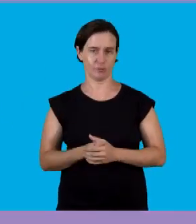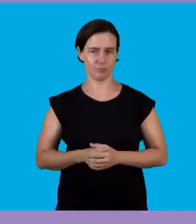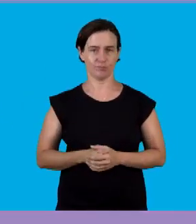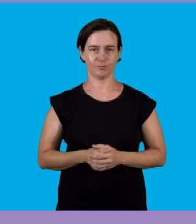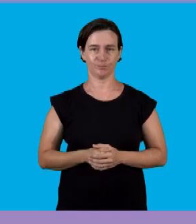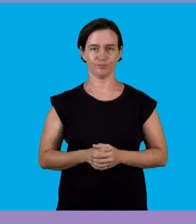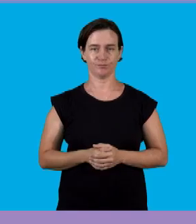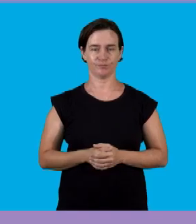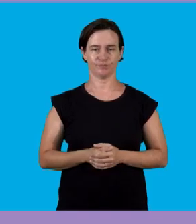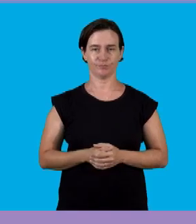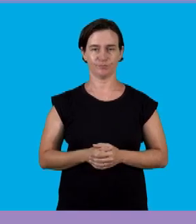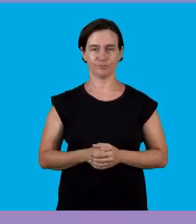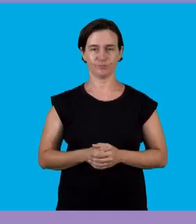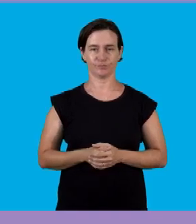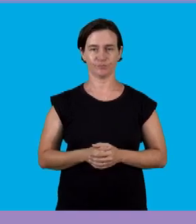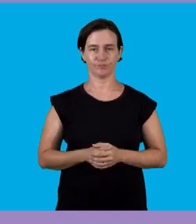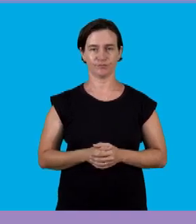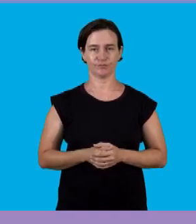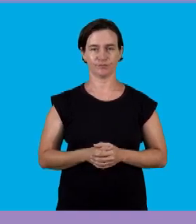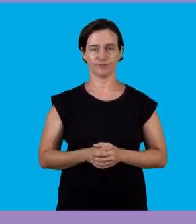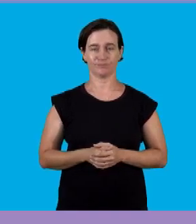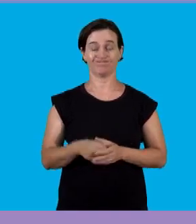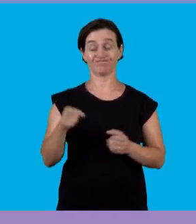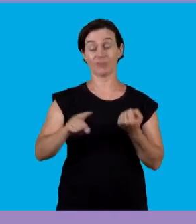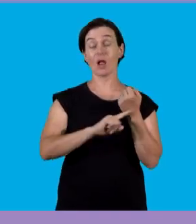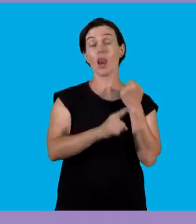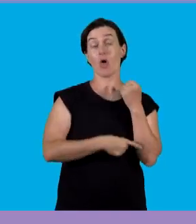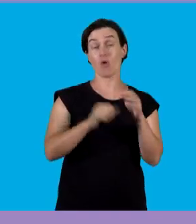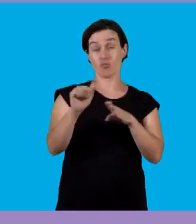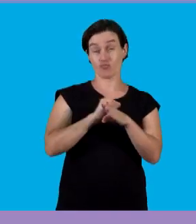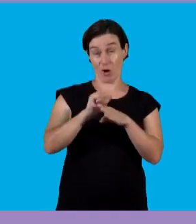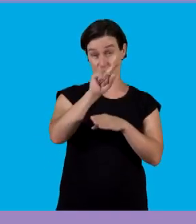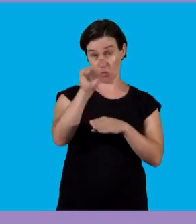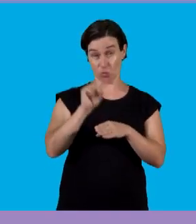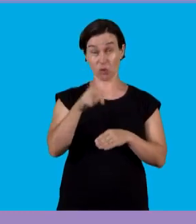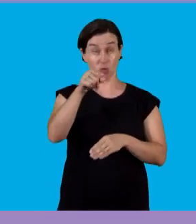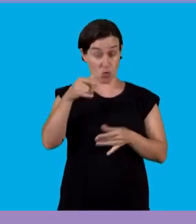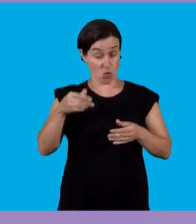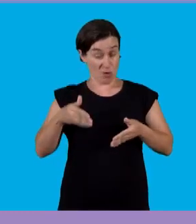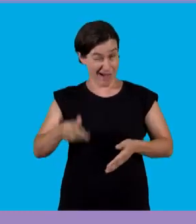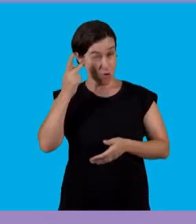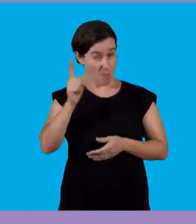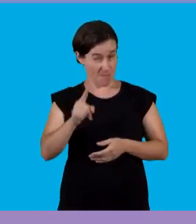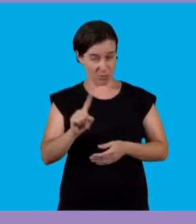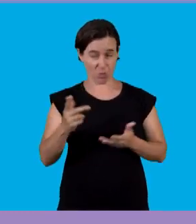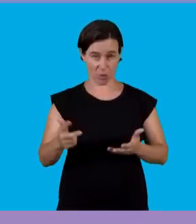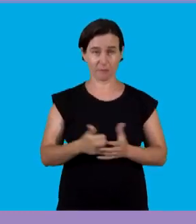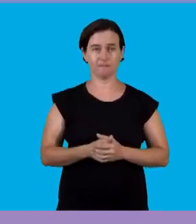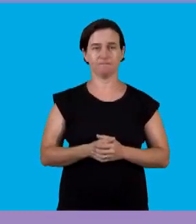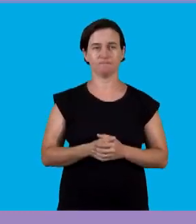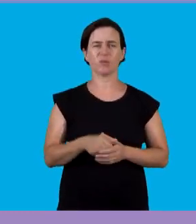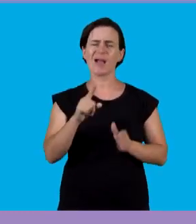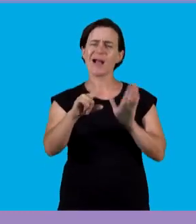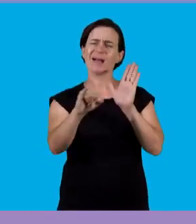values from this given table. The last practice question that we are going to look at, we are going to